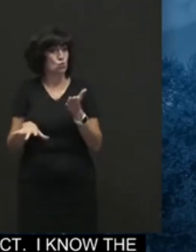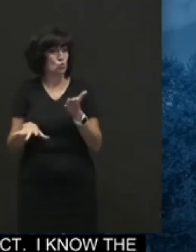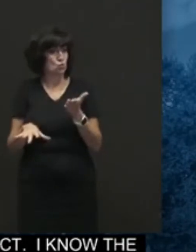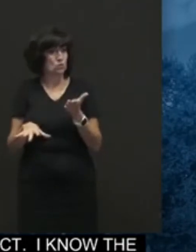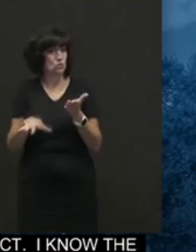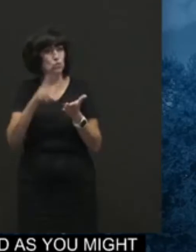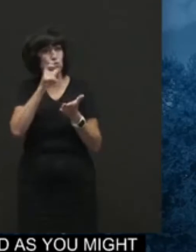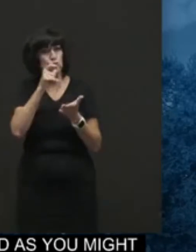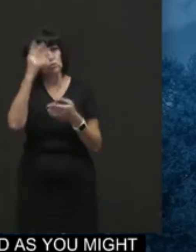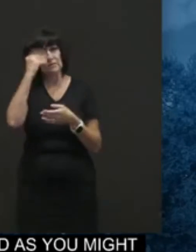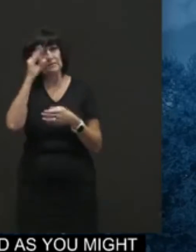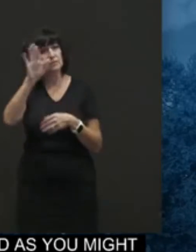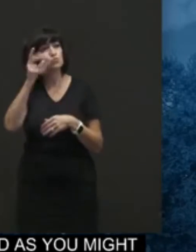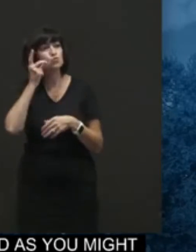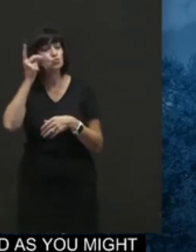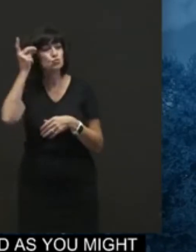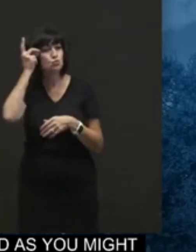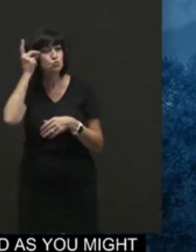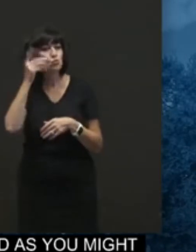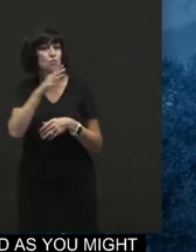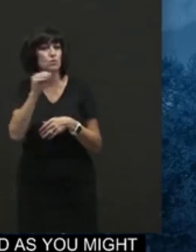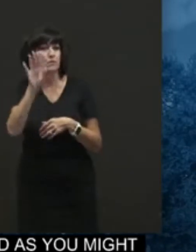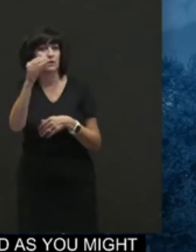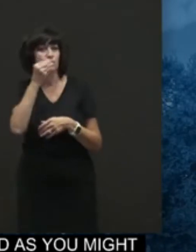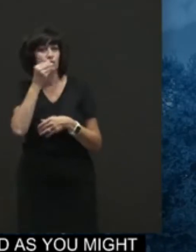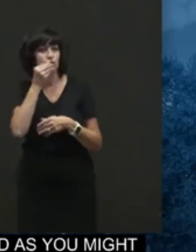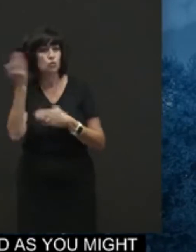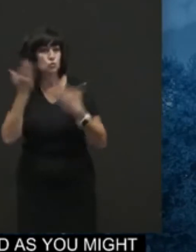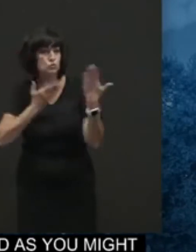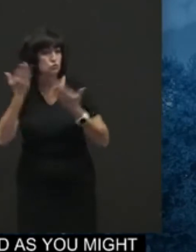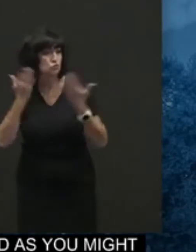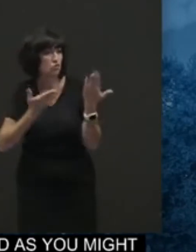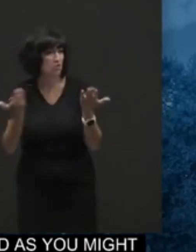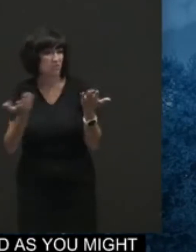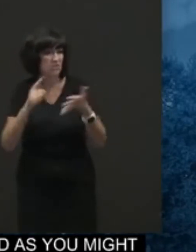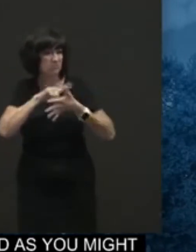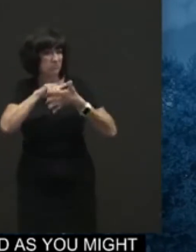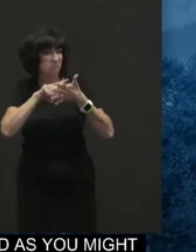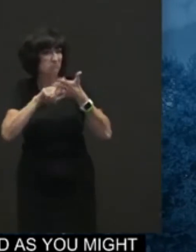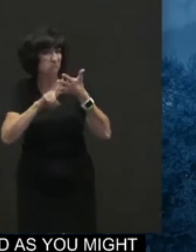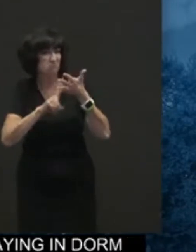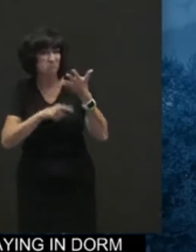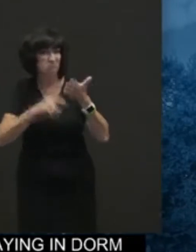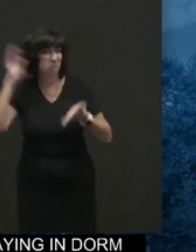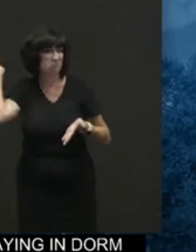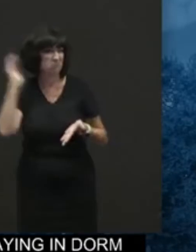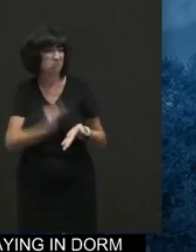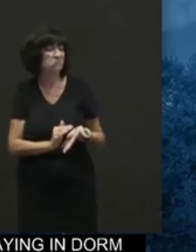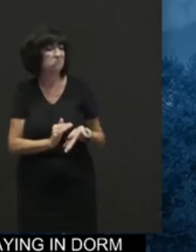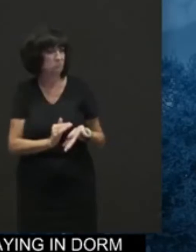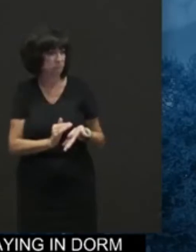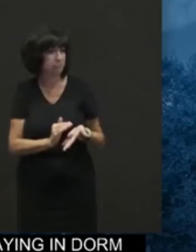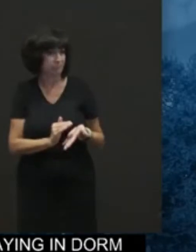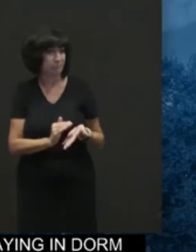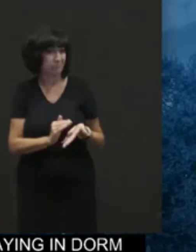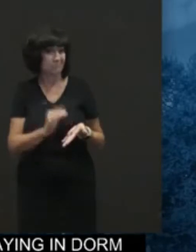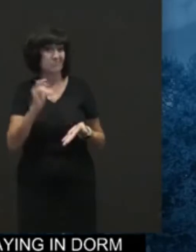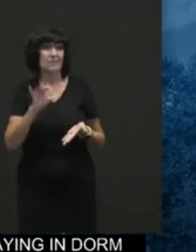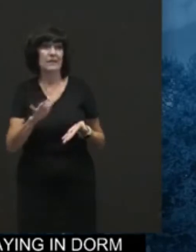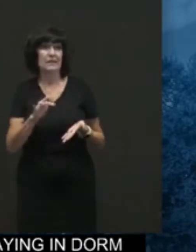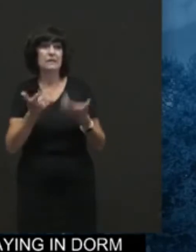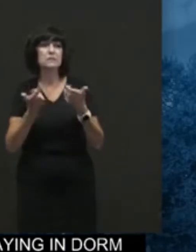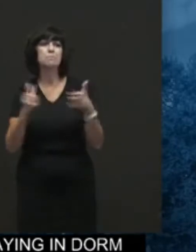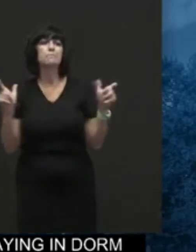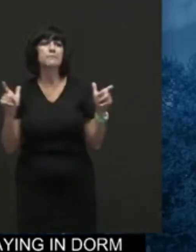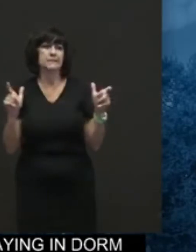rooms for food service and the like, and pretty big numbers, and so they